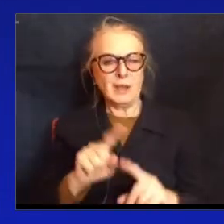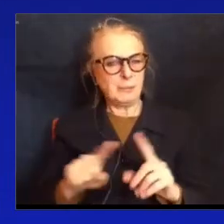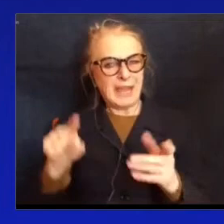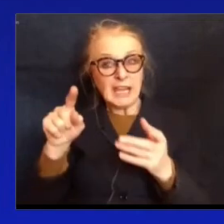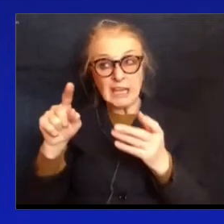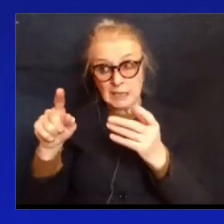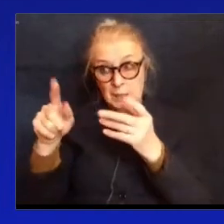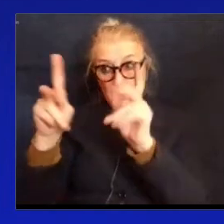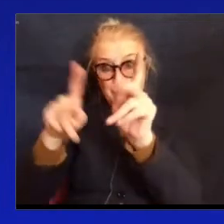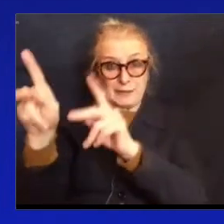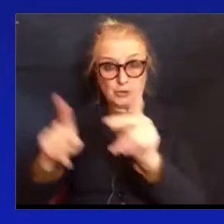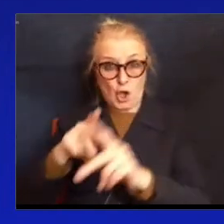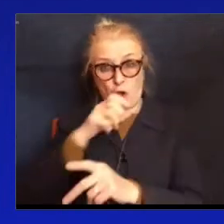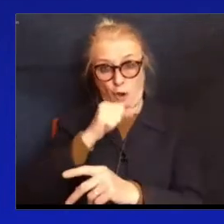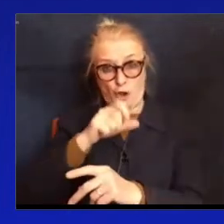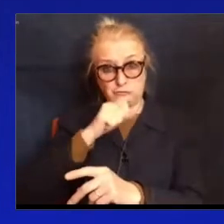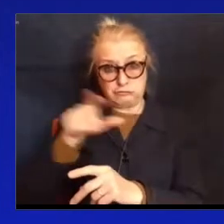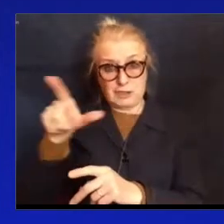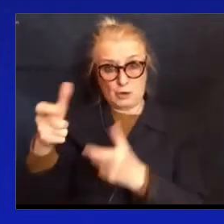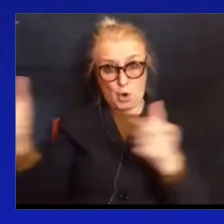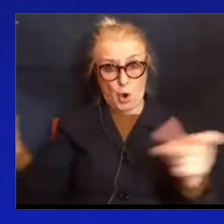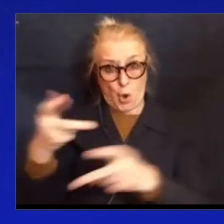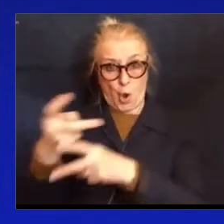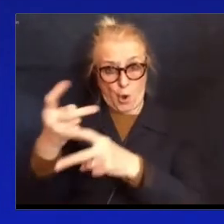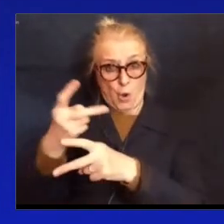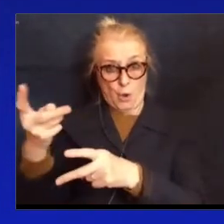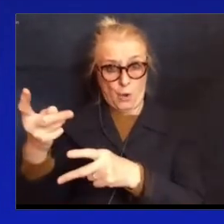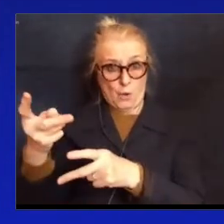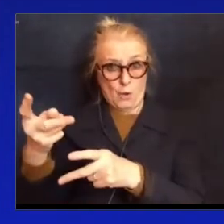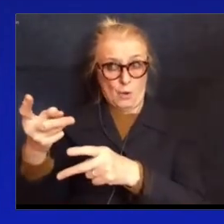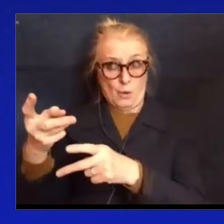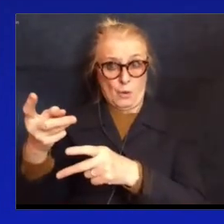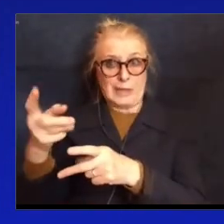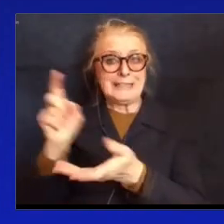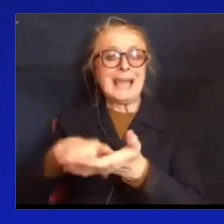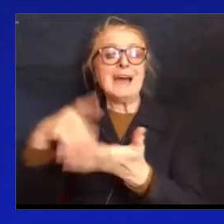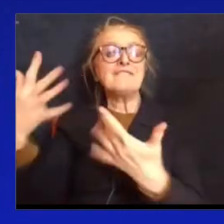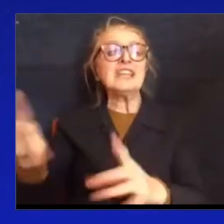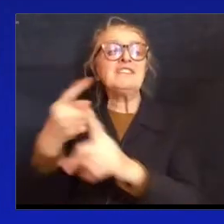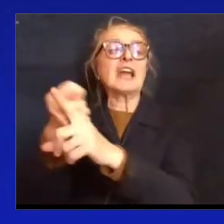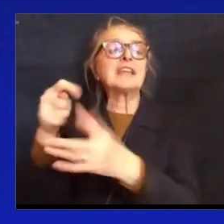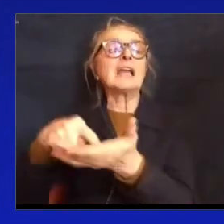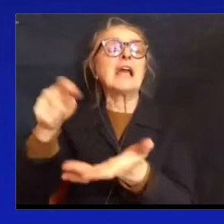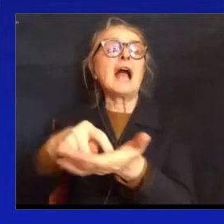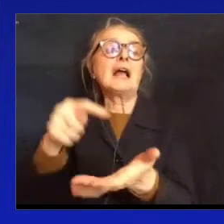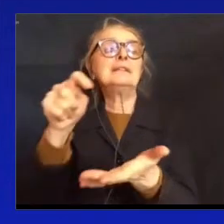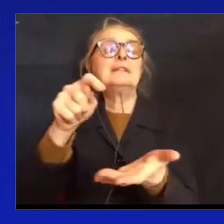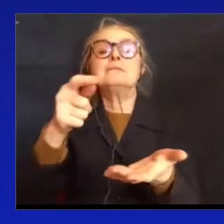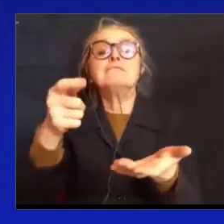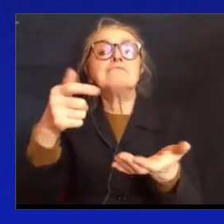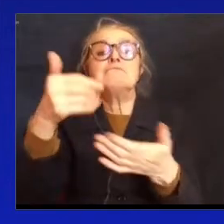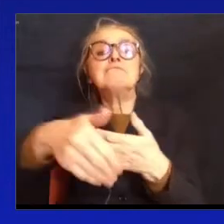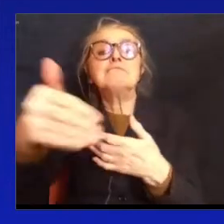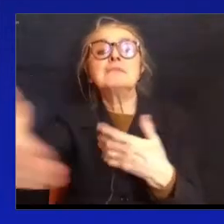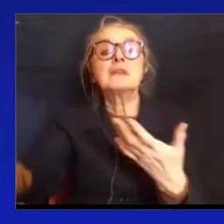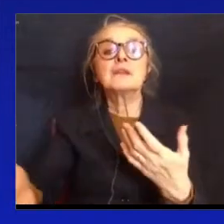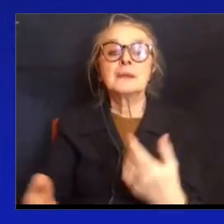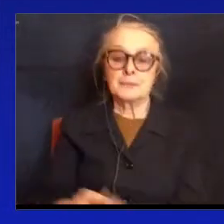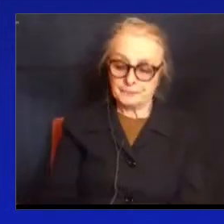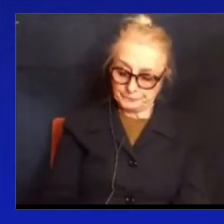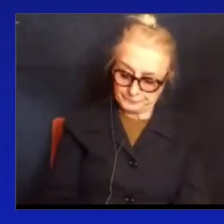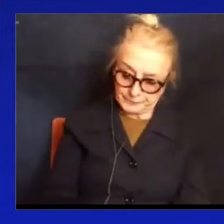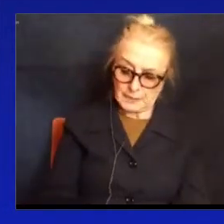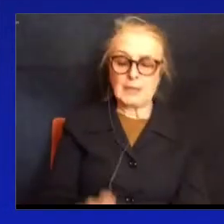So the team re-begins the mirror image of the first that we did. We started,